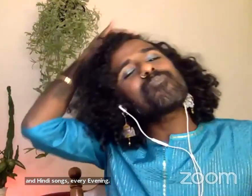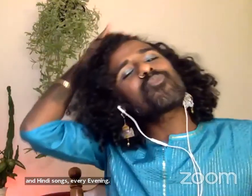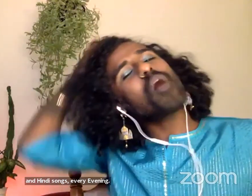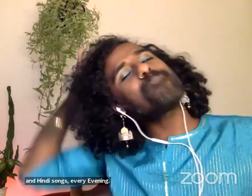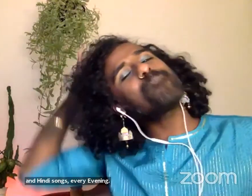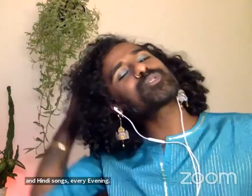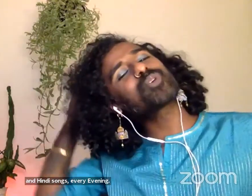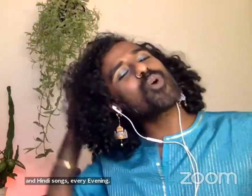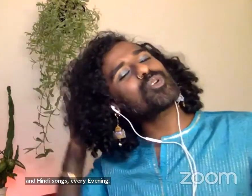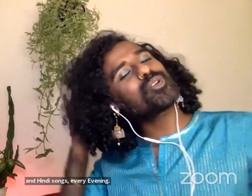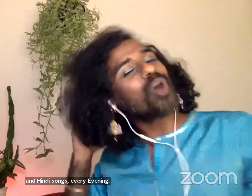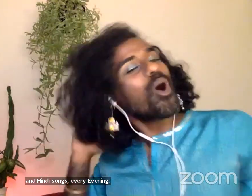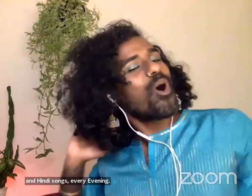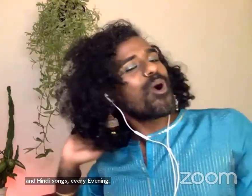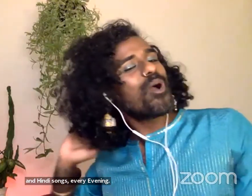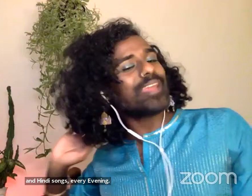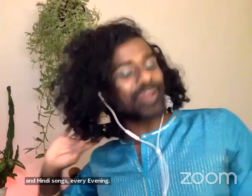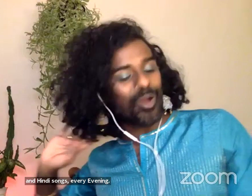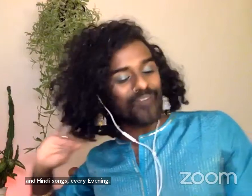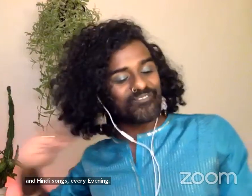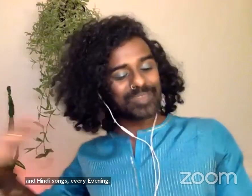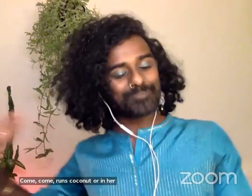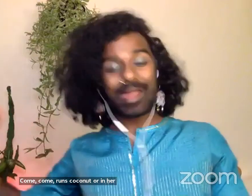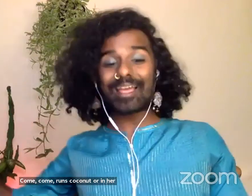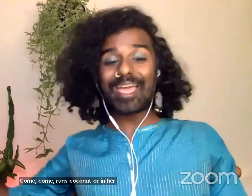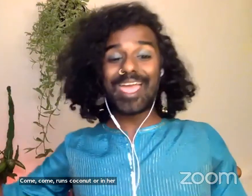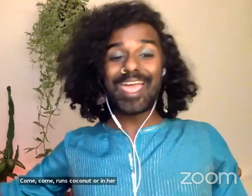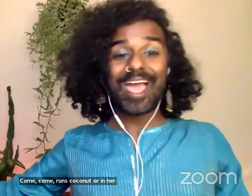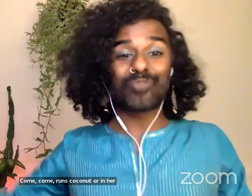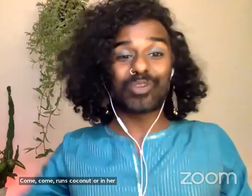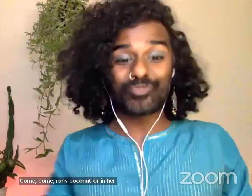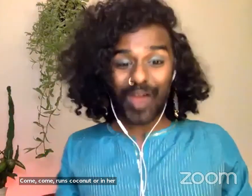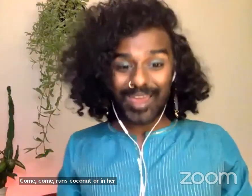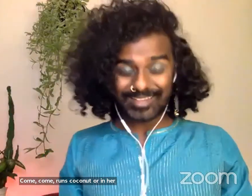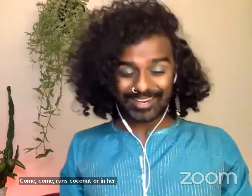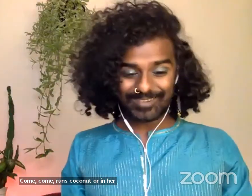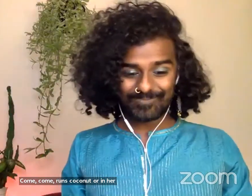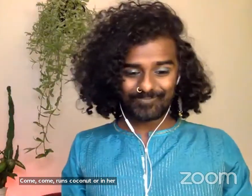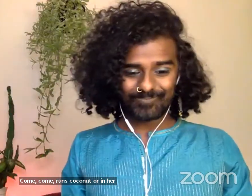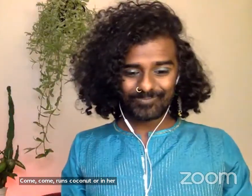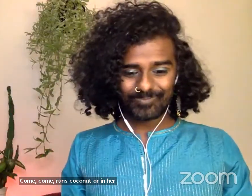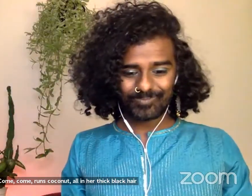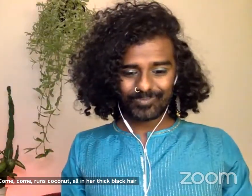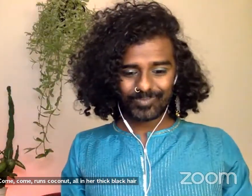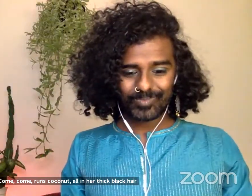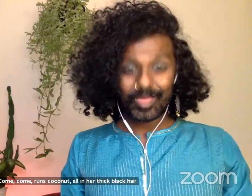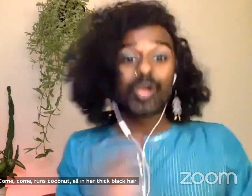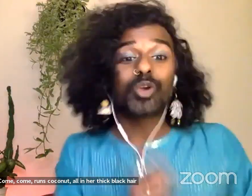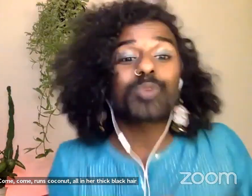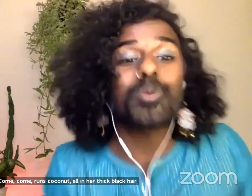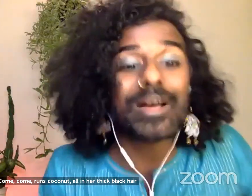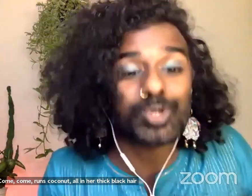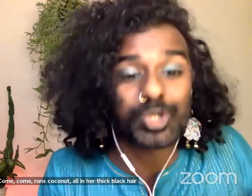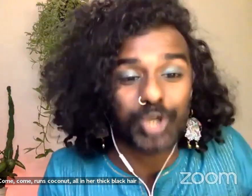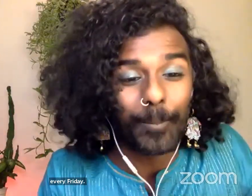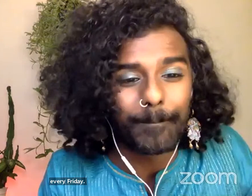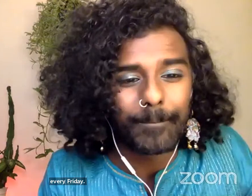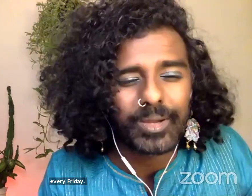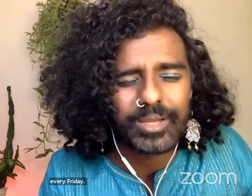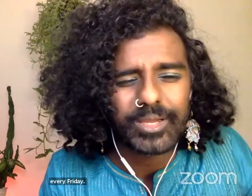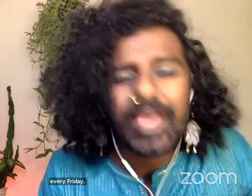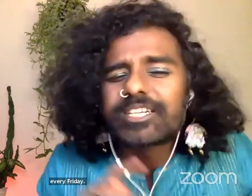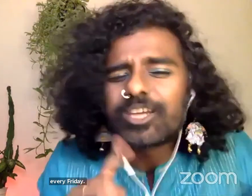Kumkum rubs coconut oil in her thick black hair every Friday. Kumkum has a